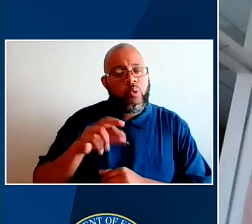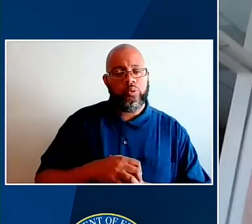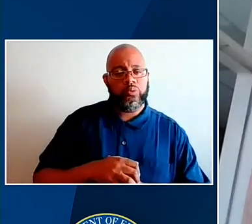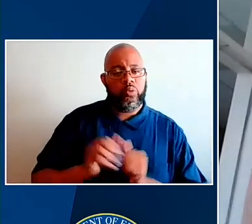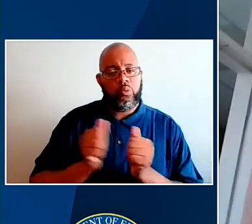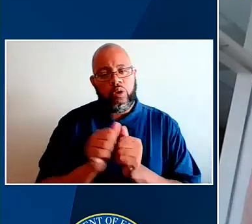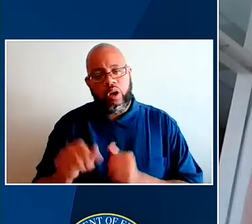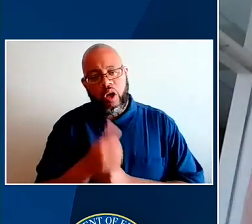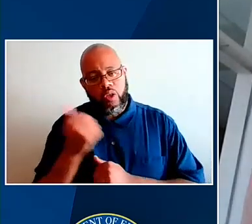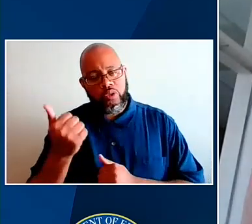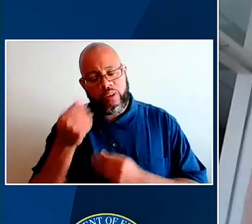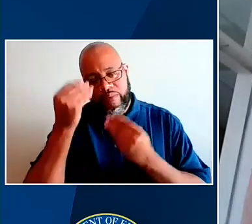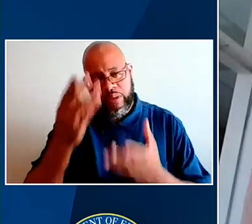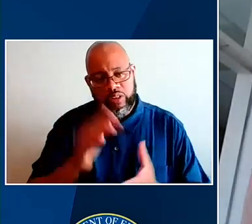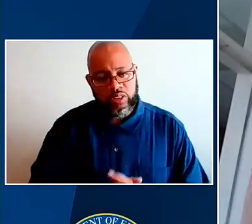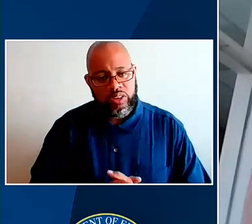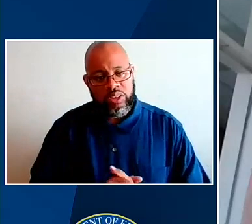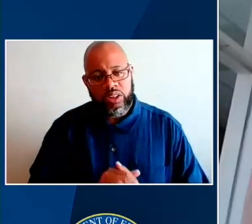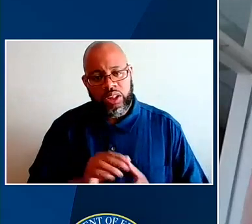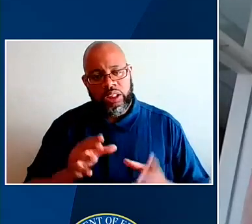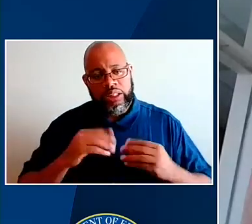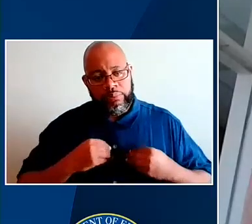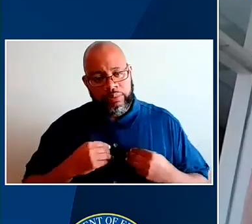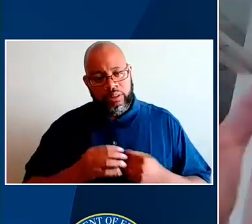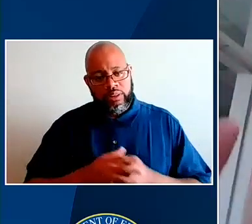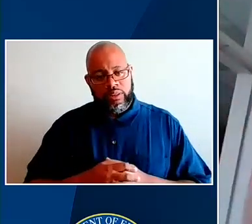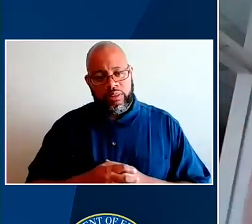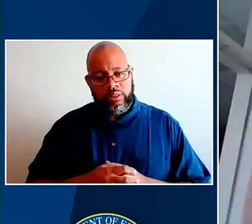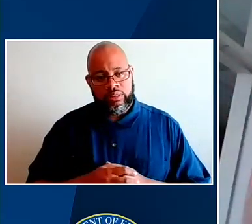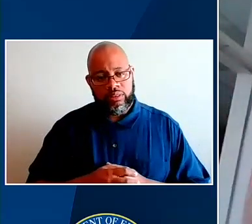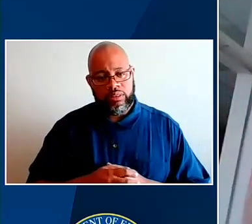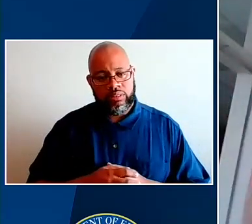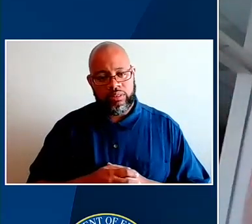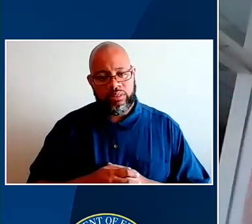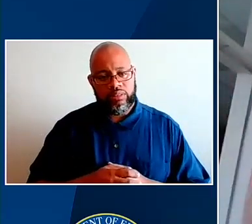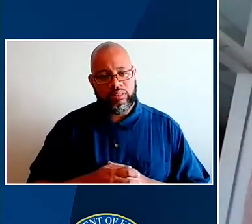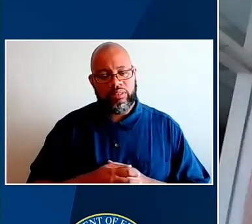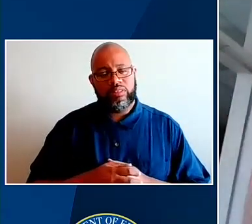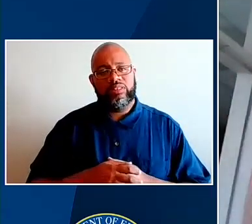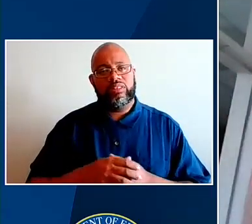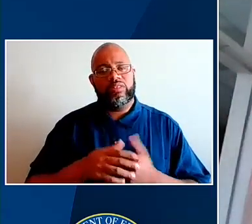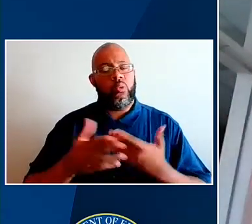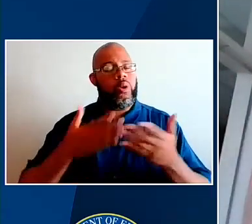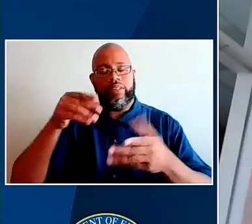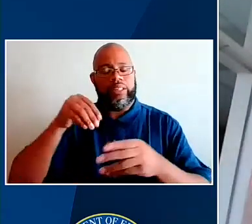other like information accepting a locker at the school or whatever.